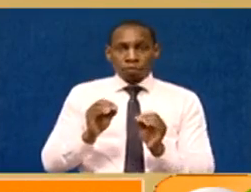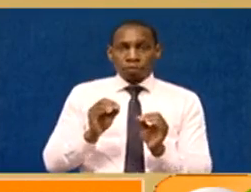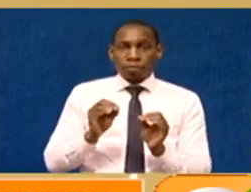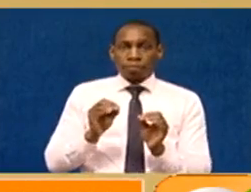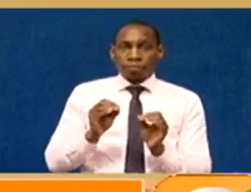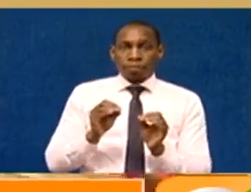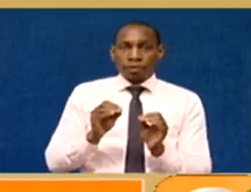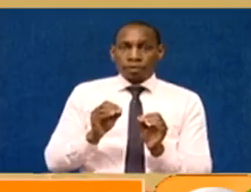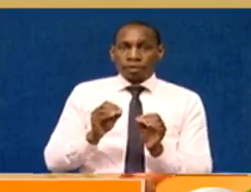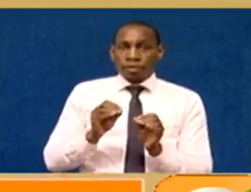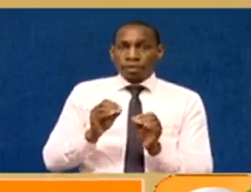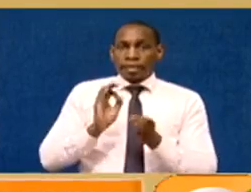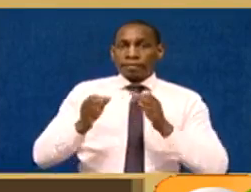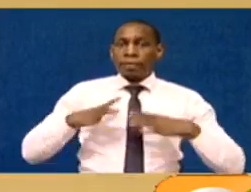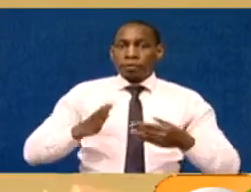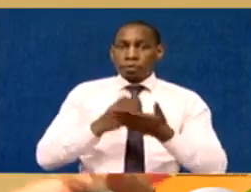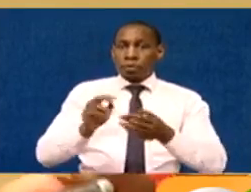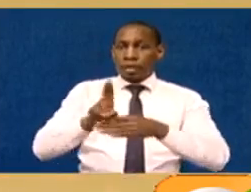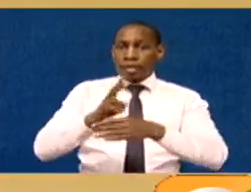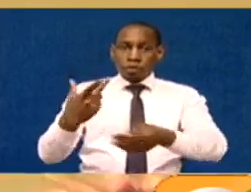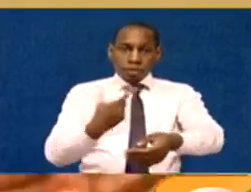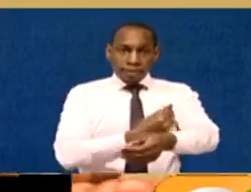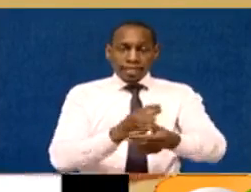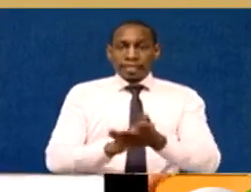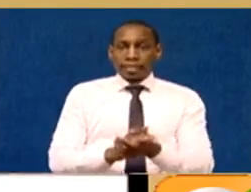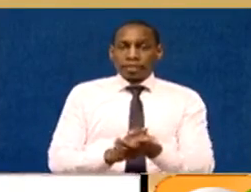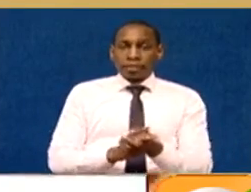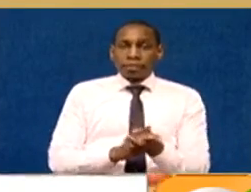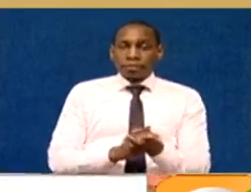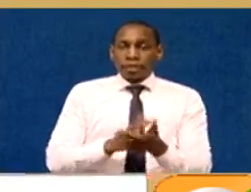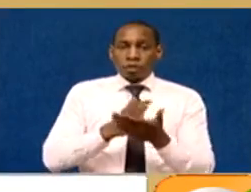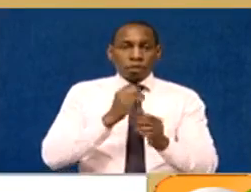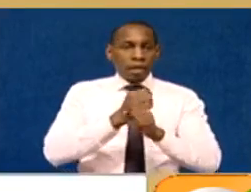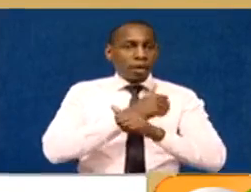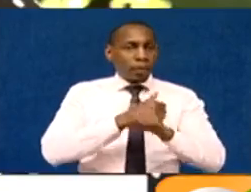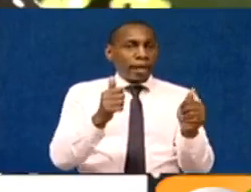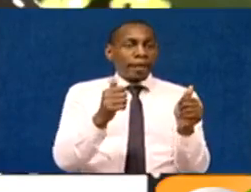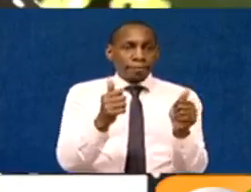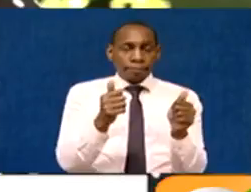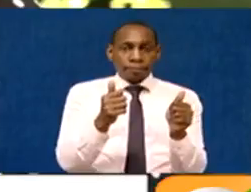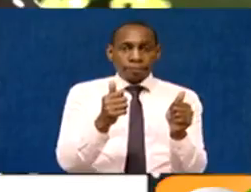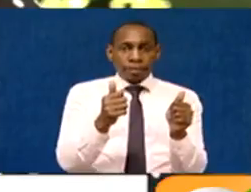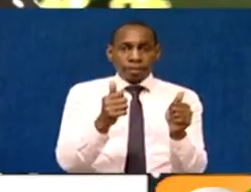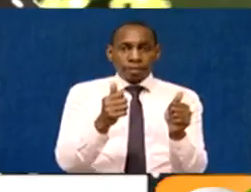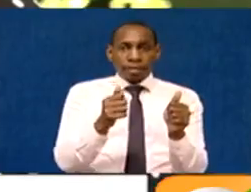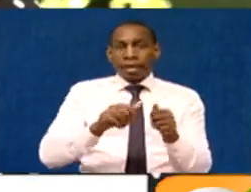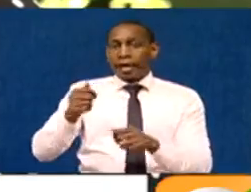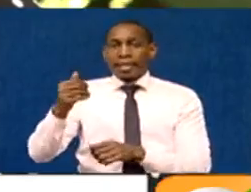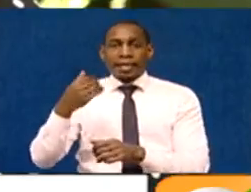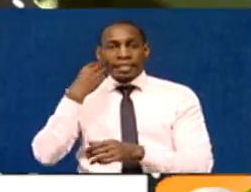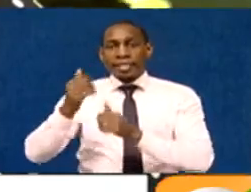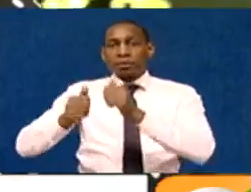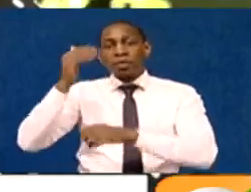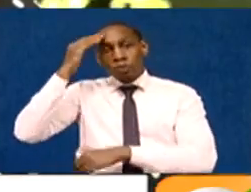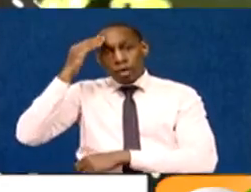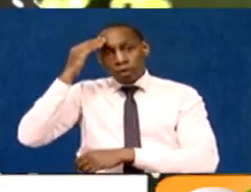us, if people would use the vaccine, safe, highly effective, works. So which other disease do we